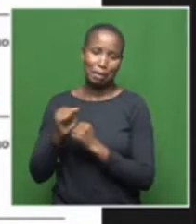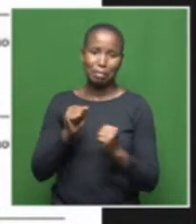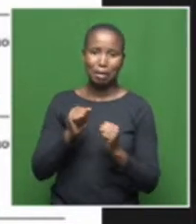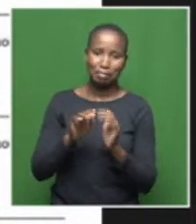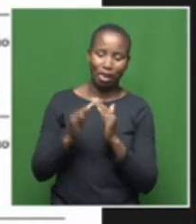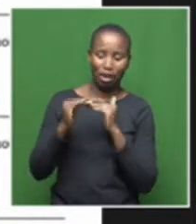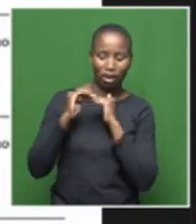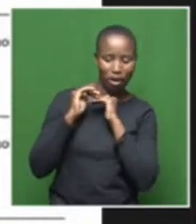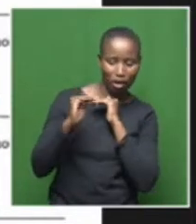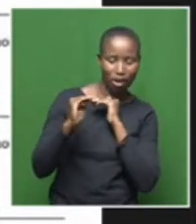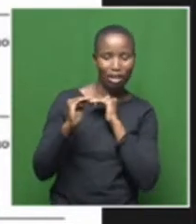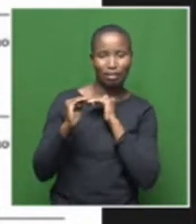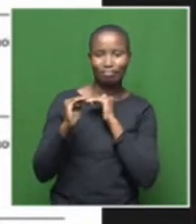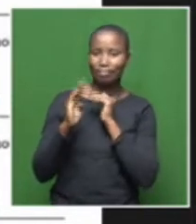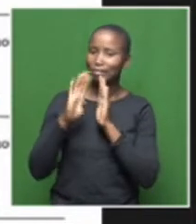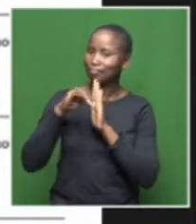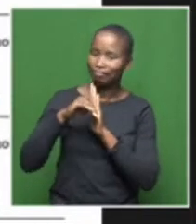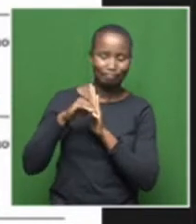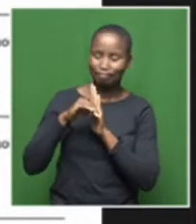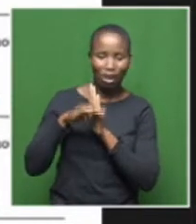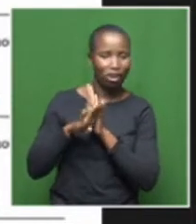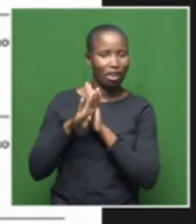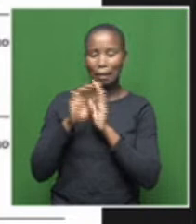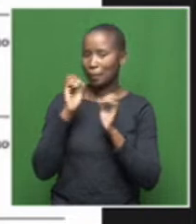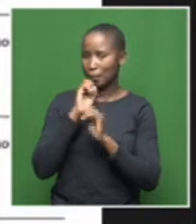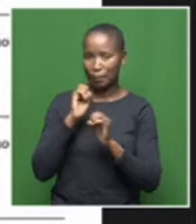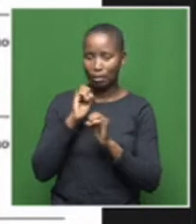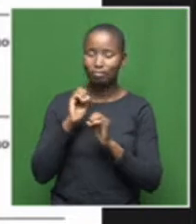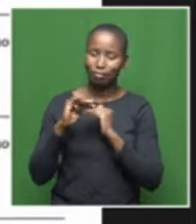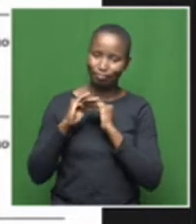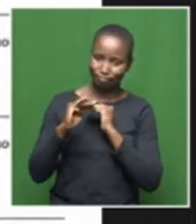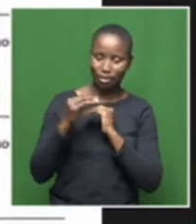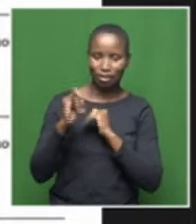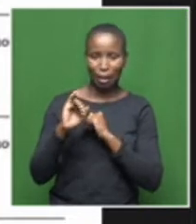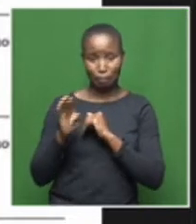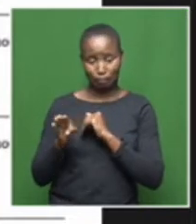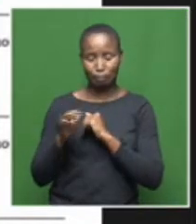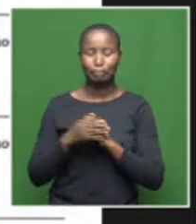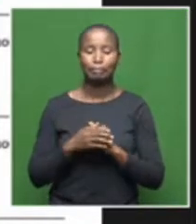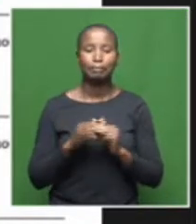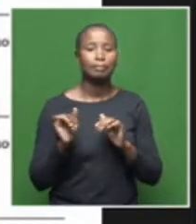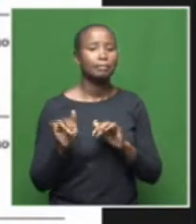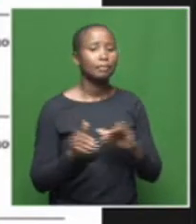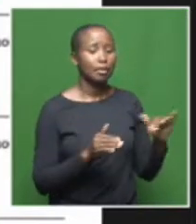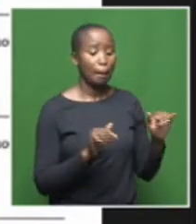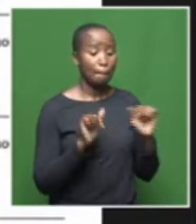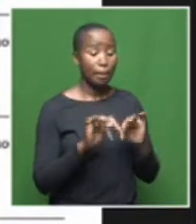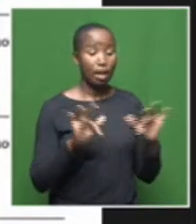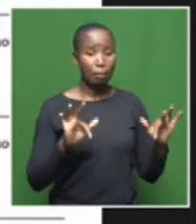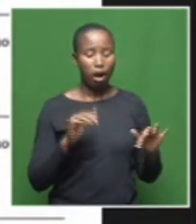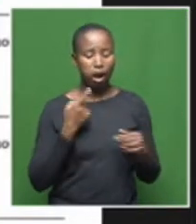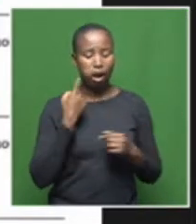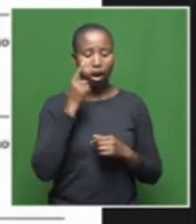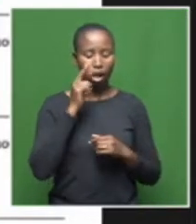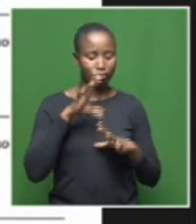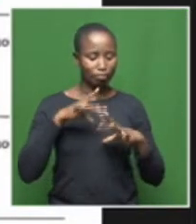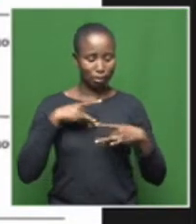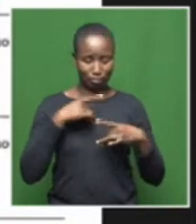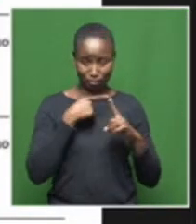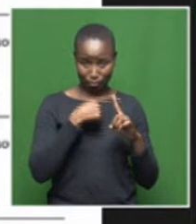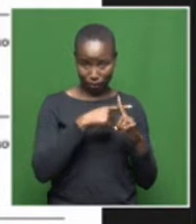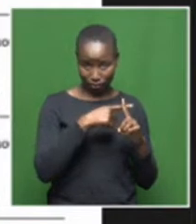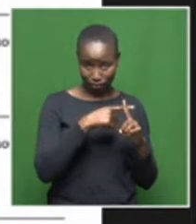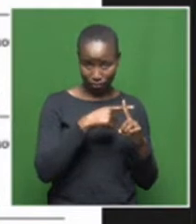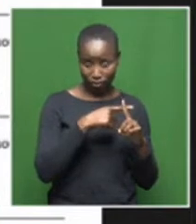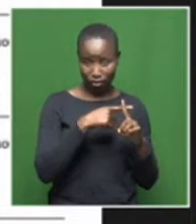no change in the risk incidence. The percentage testing positive in the last week was